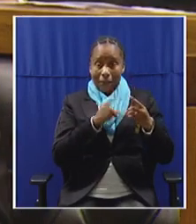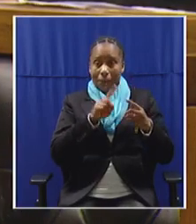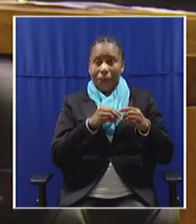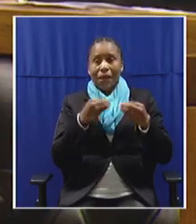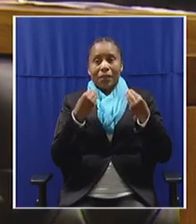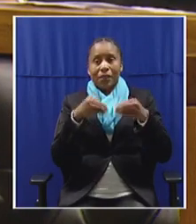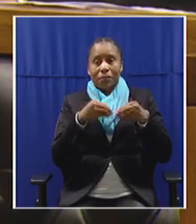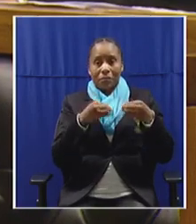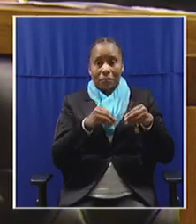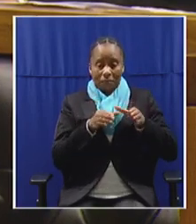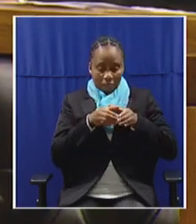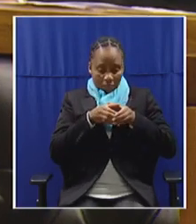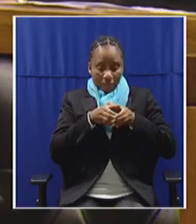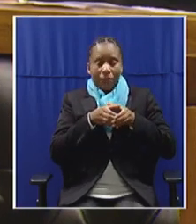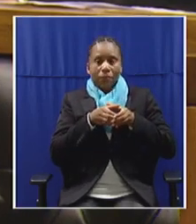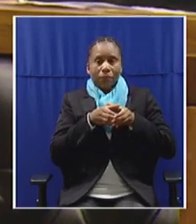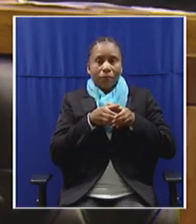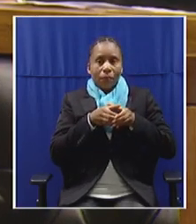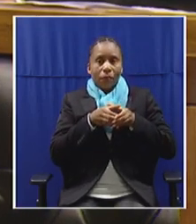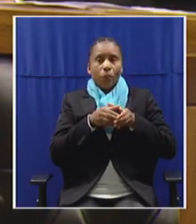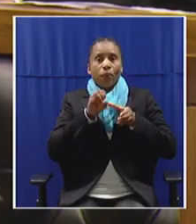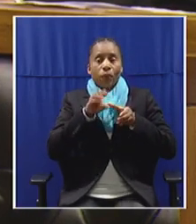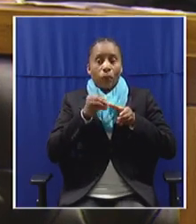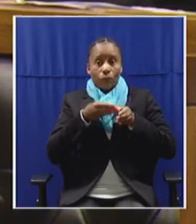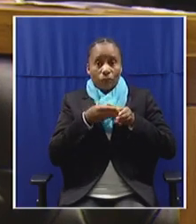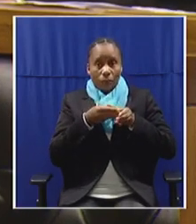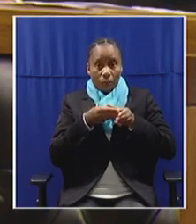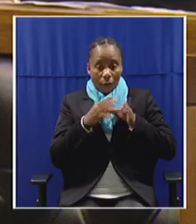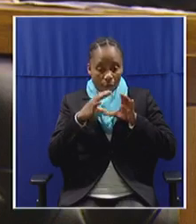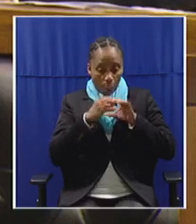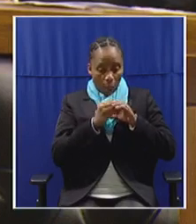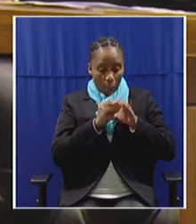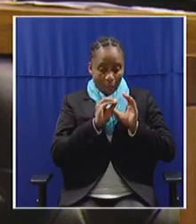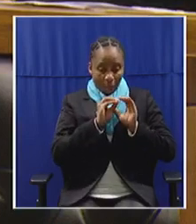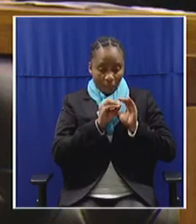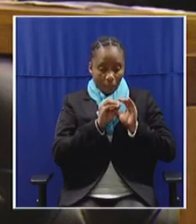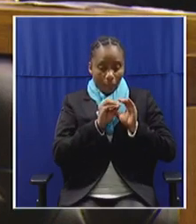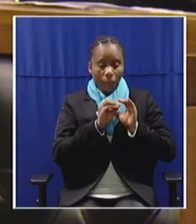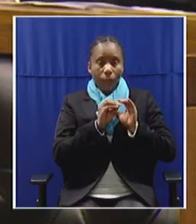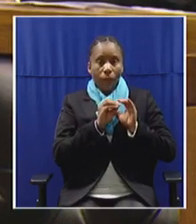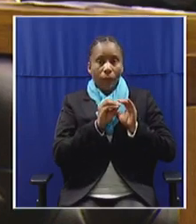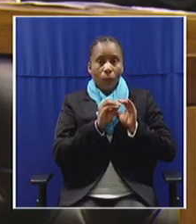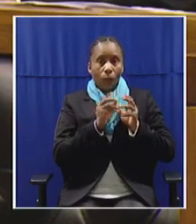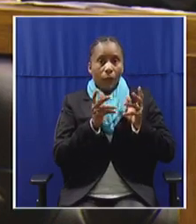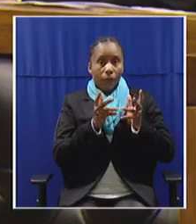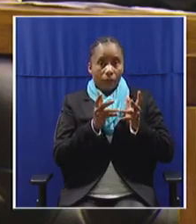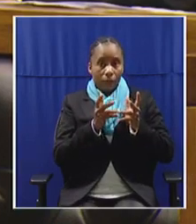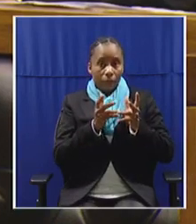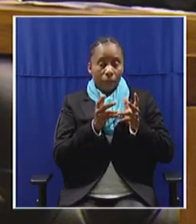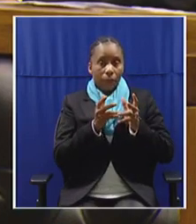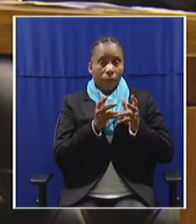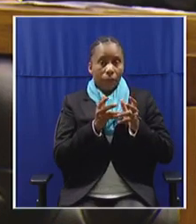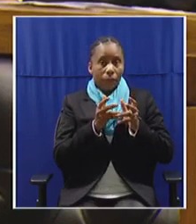business so that we can place focus squarely on